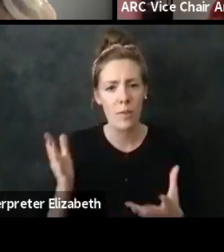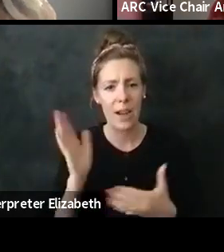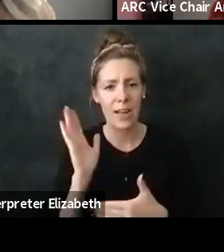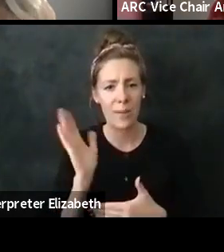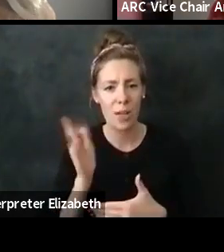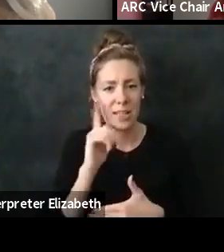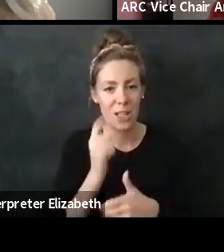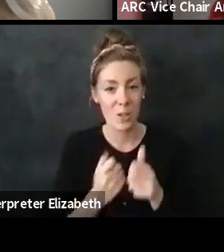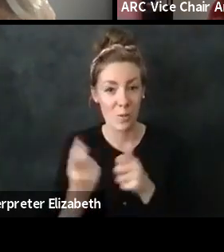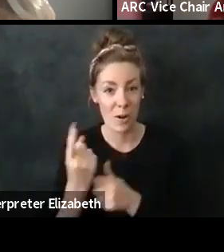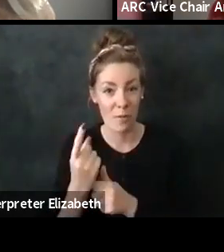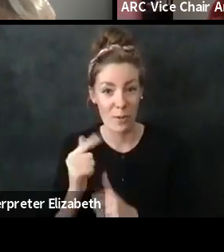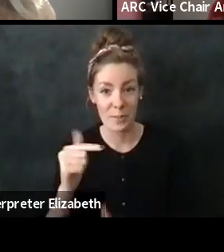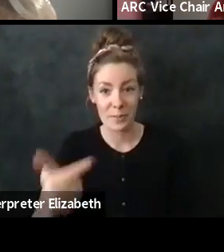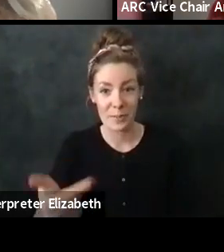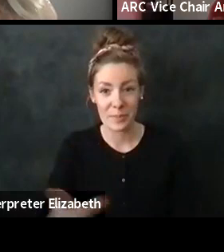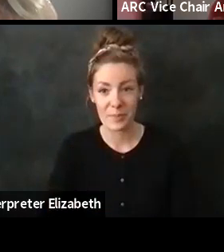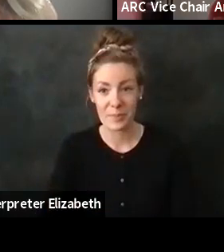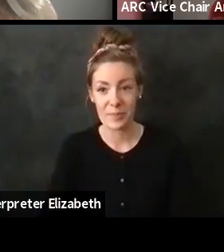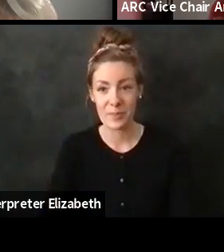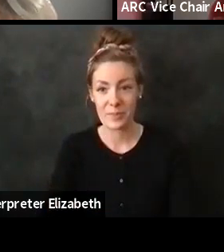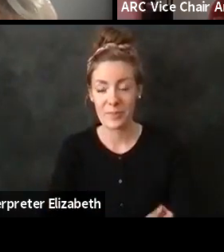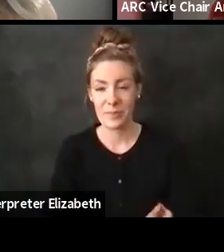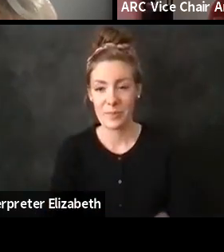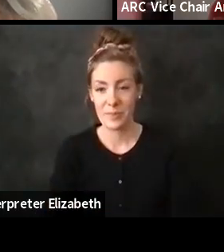for everyone today. Shalise?